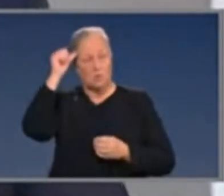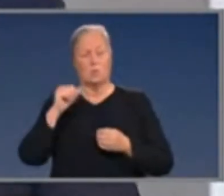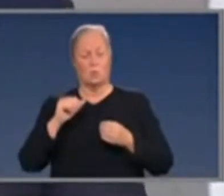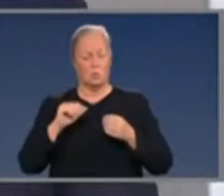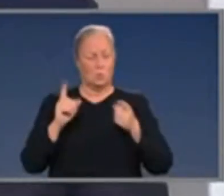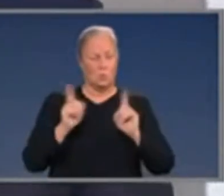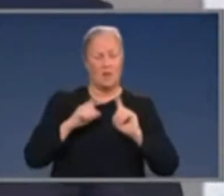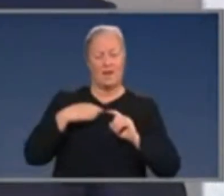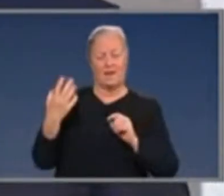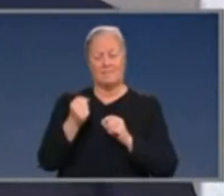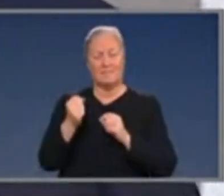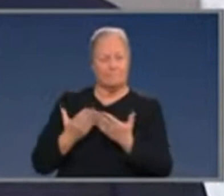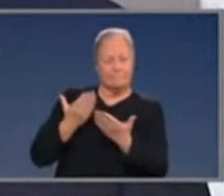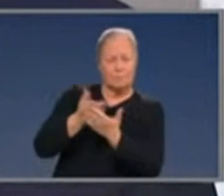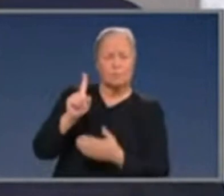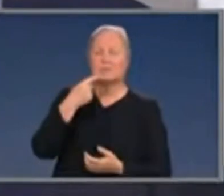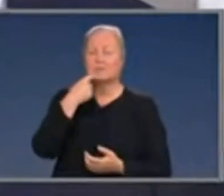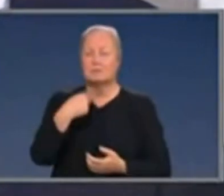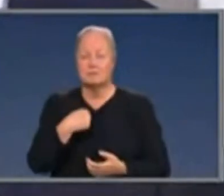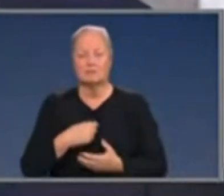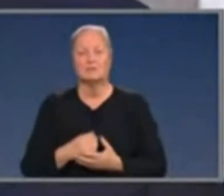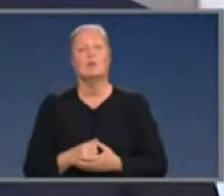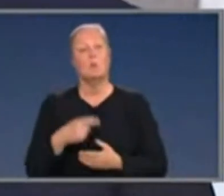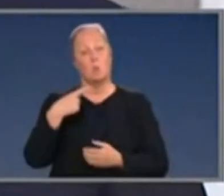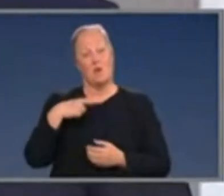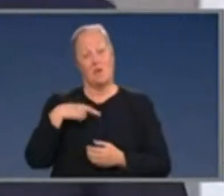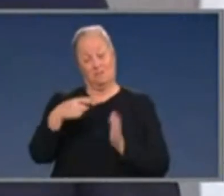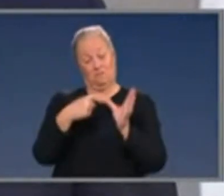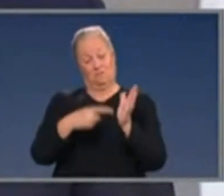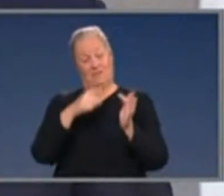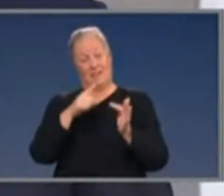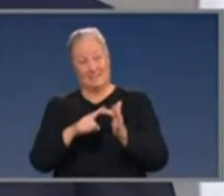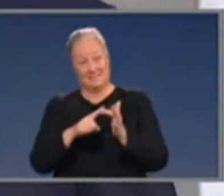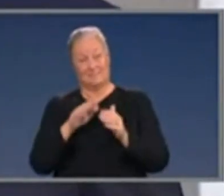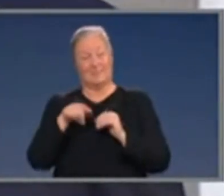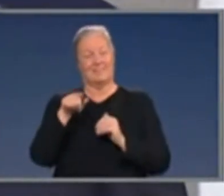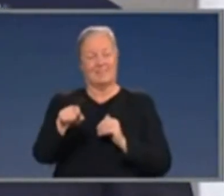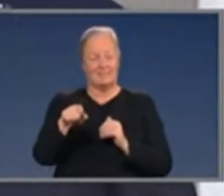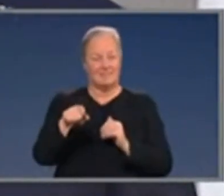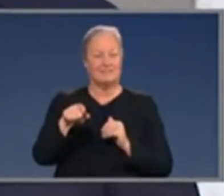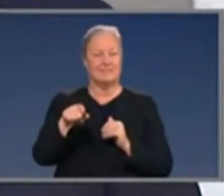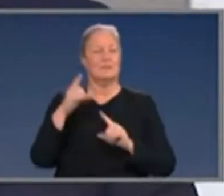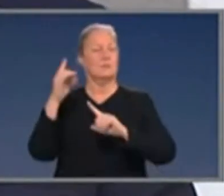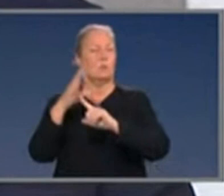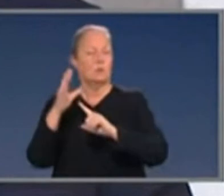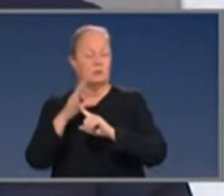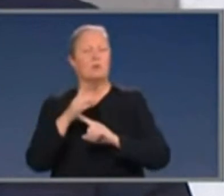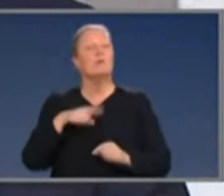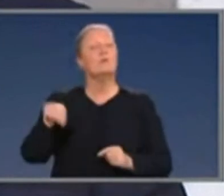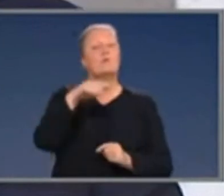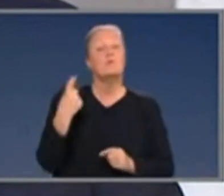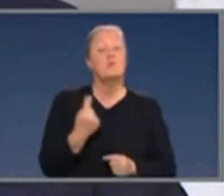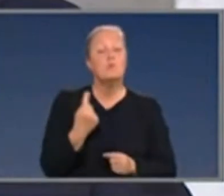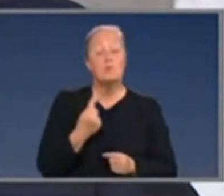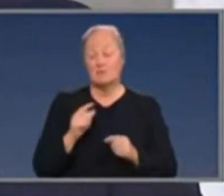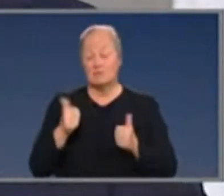make. But why the effective rate of unemployment is so important is it takes into account those who may have gone